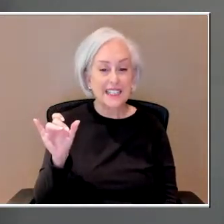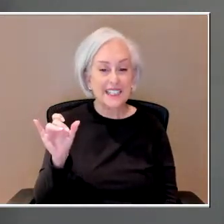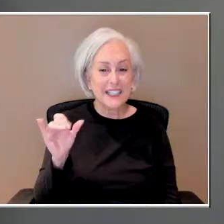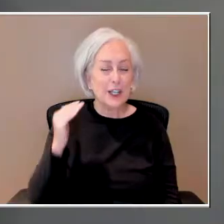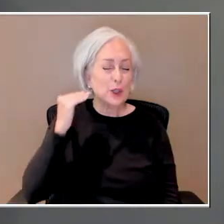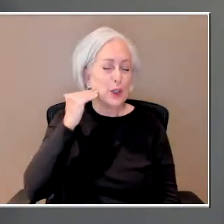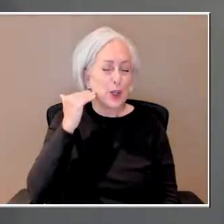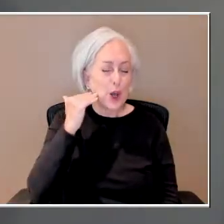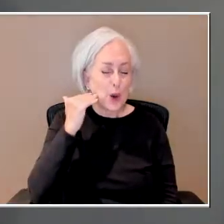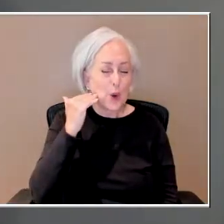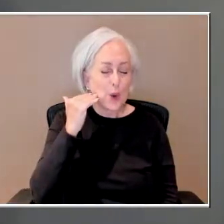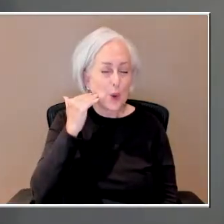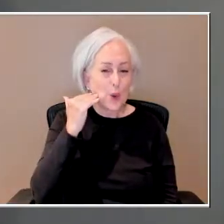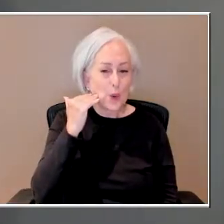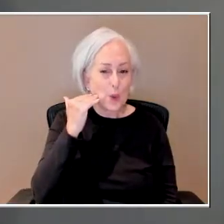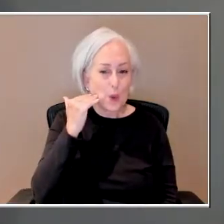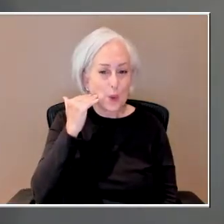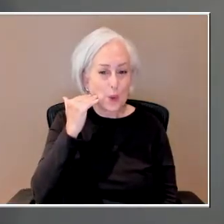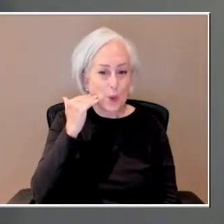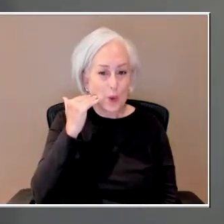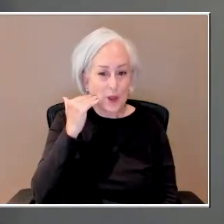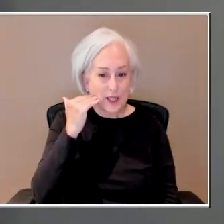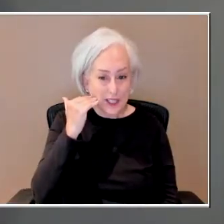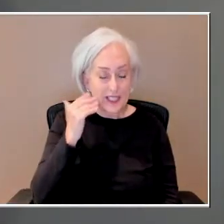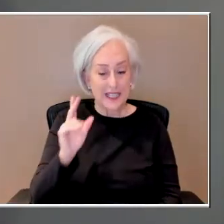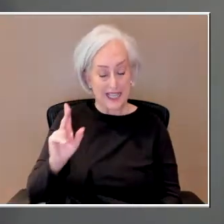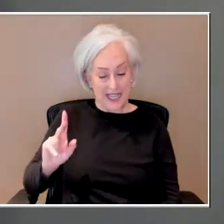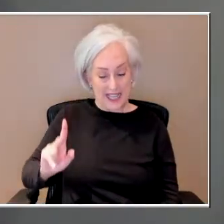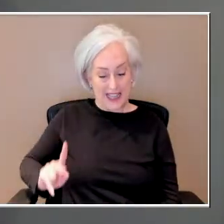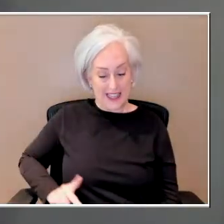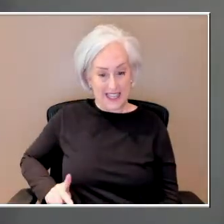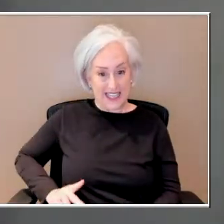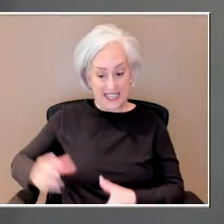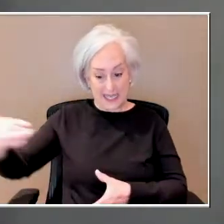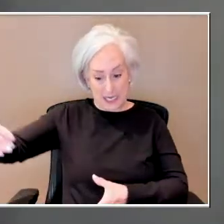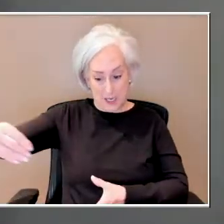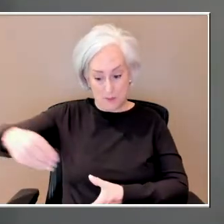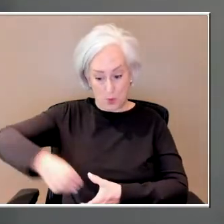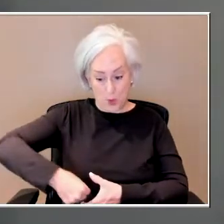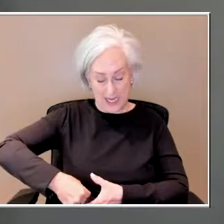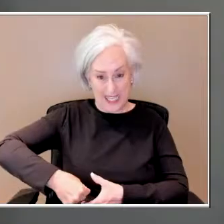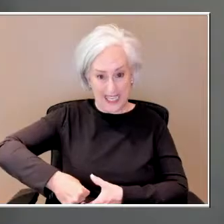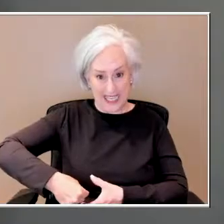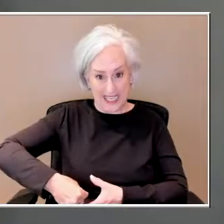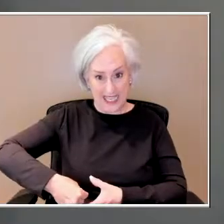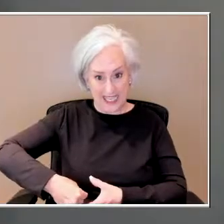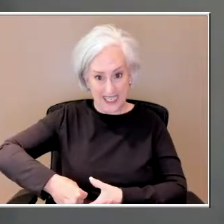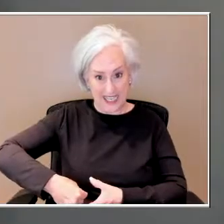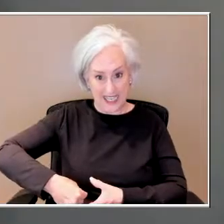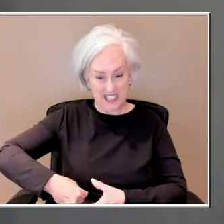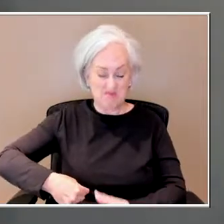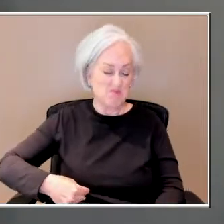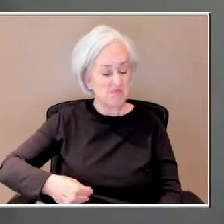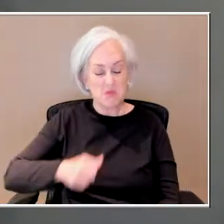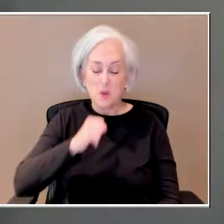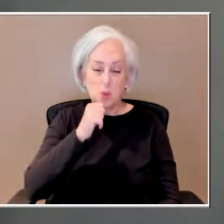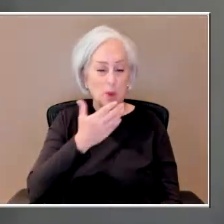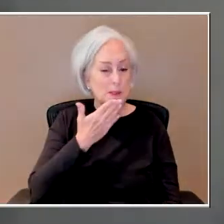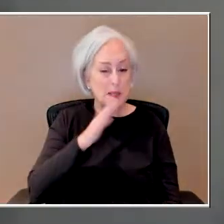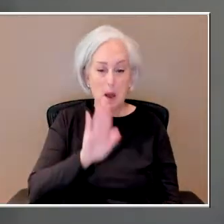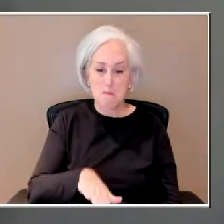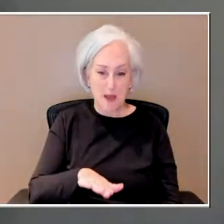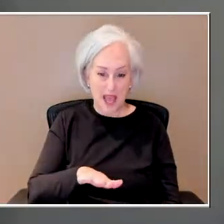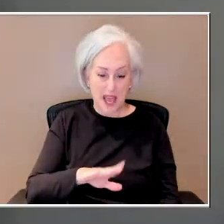when they put the kidney in, it wasn't so bad at first,